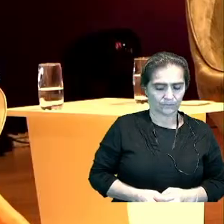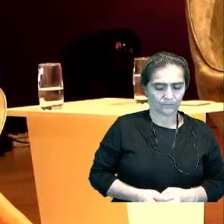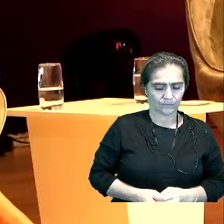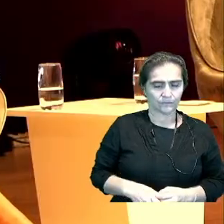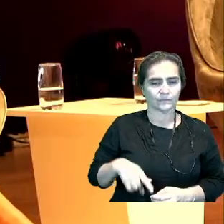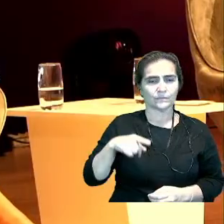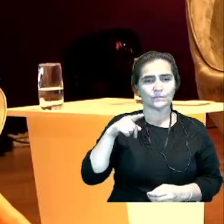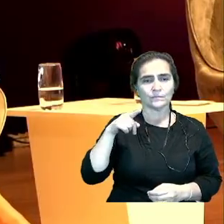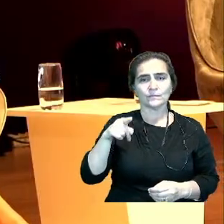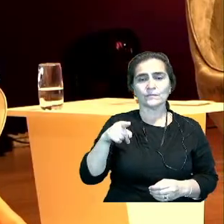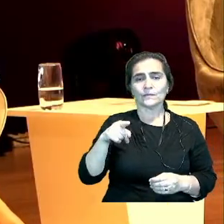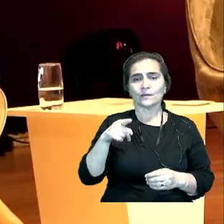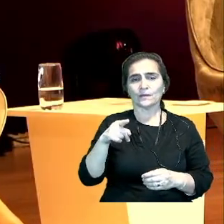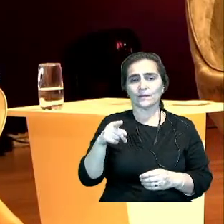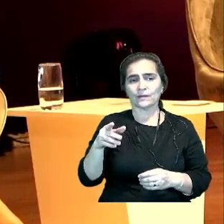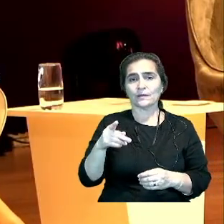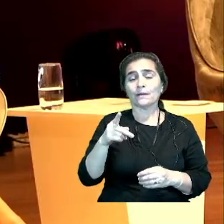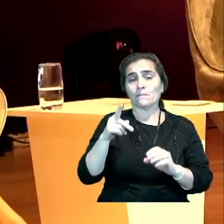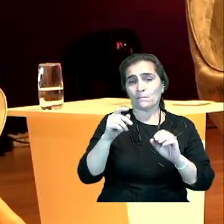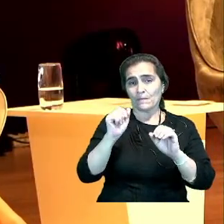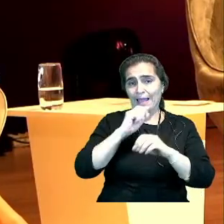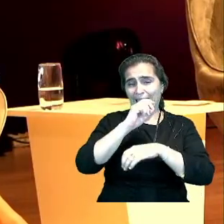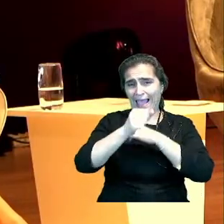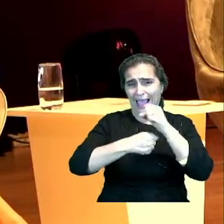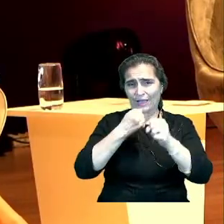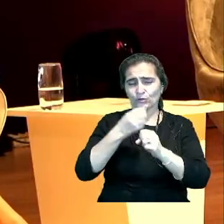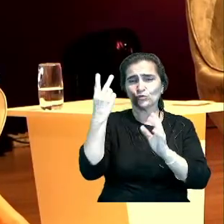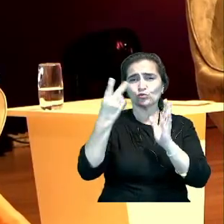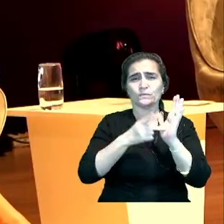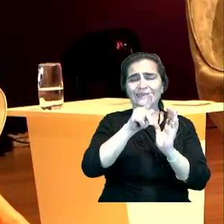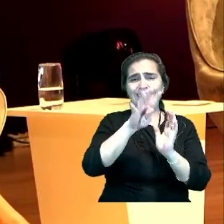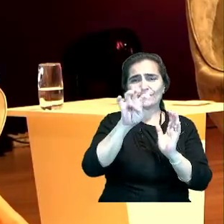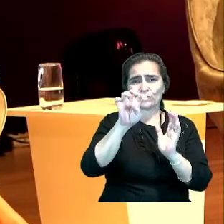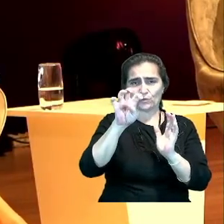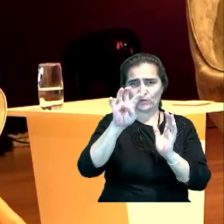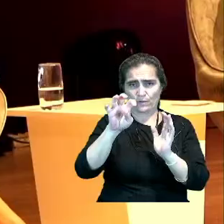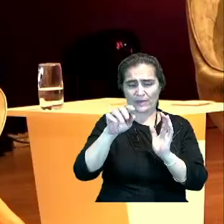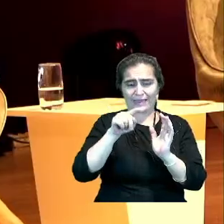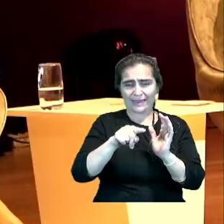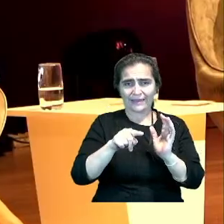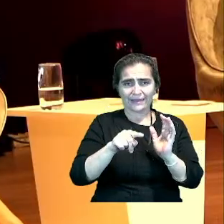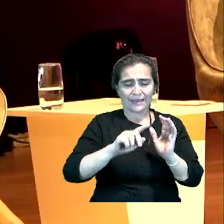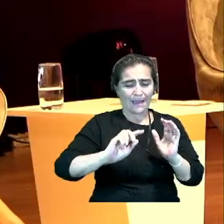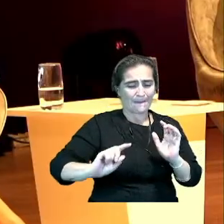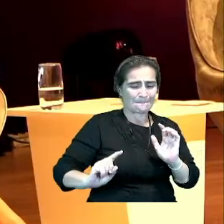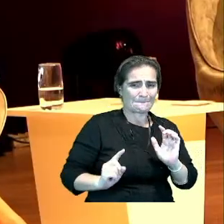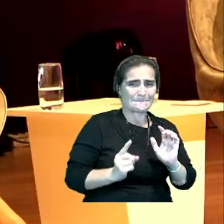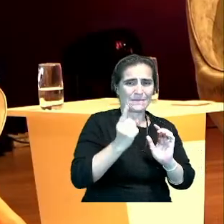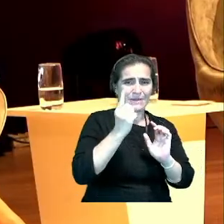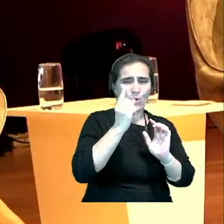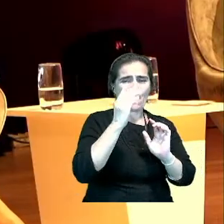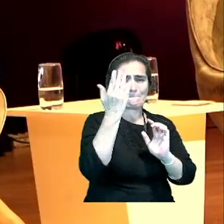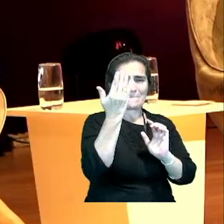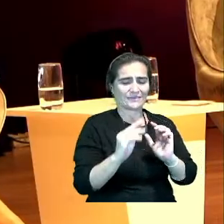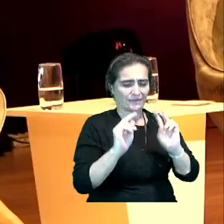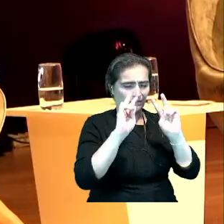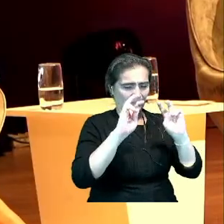And the study was only possible because in 2019, Freiraprieta.org made the first study of